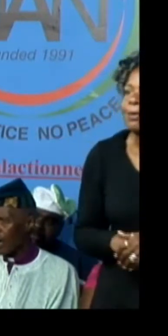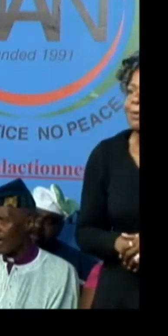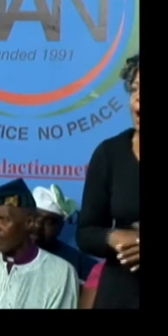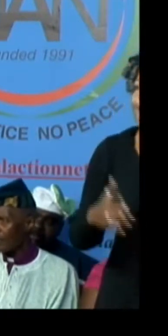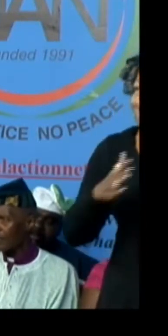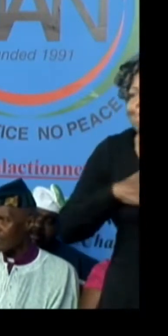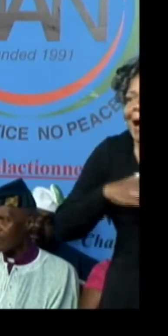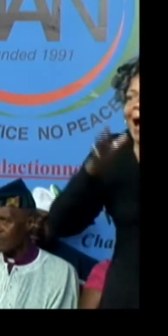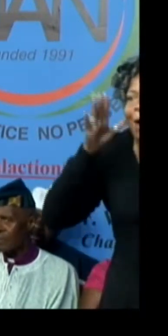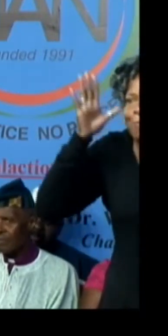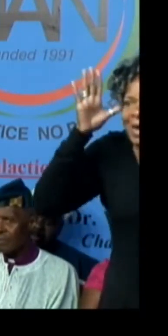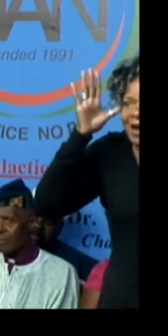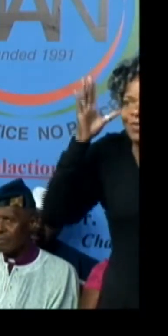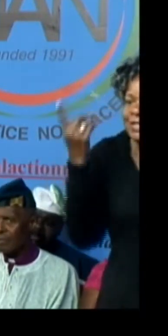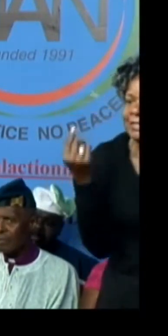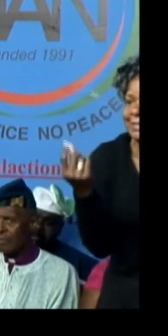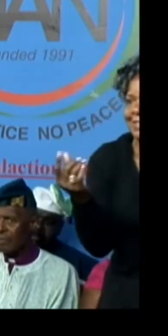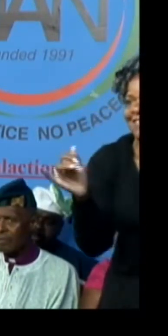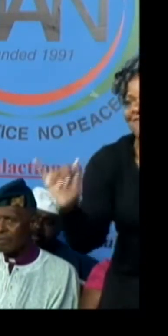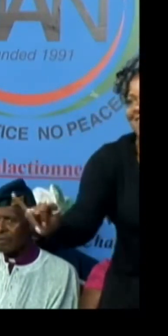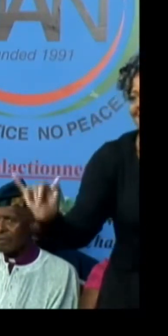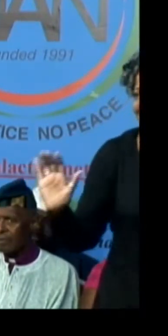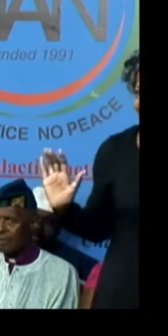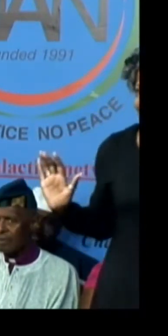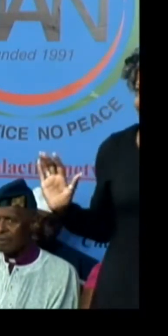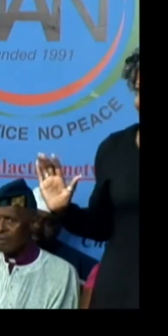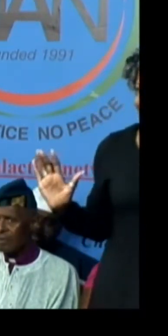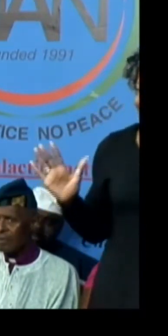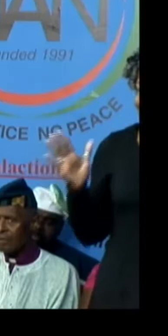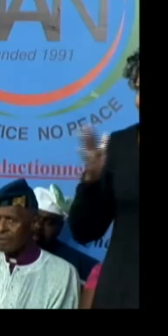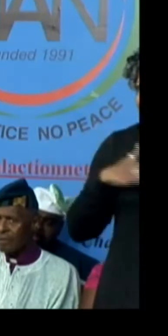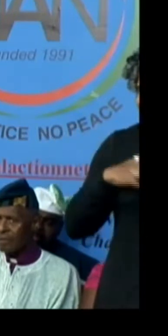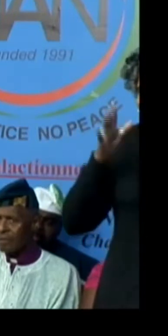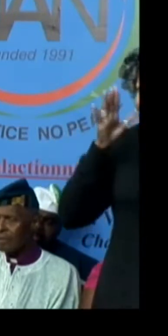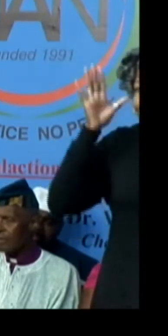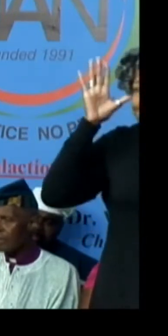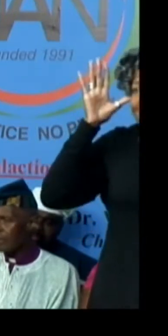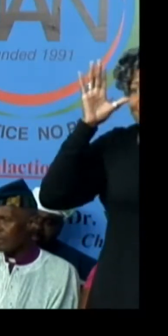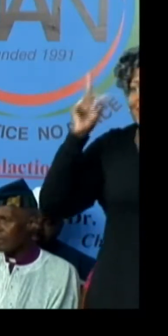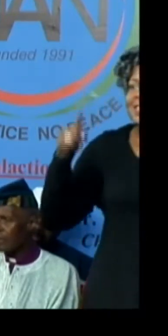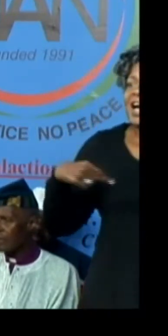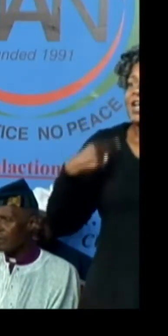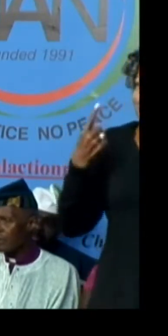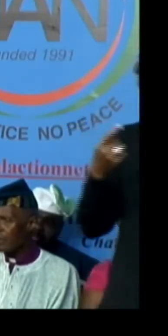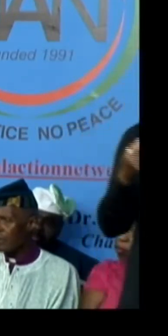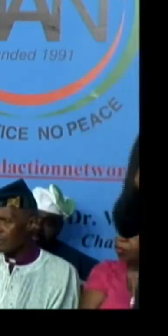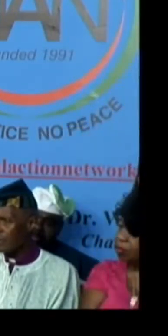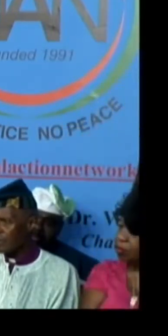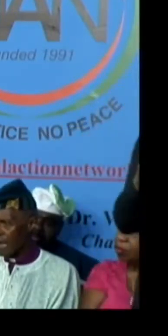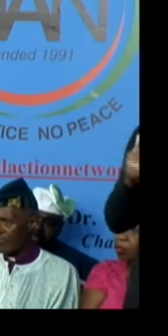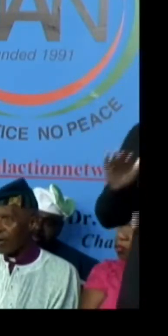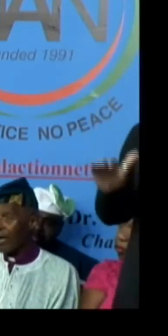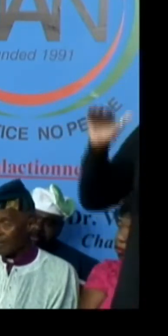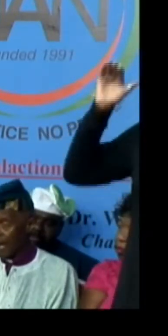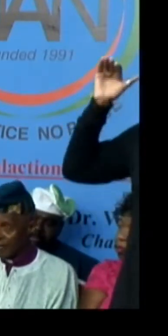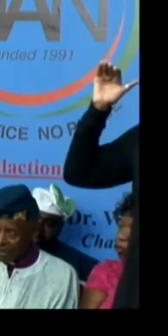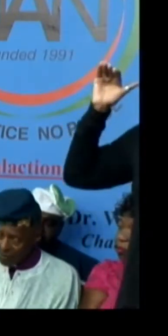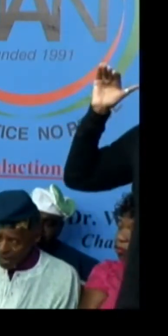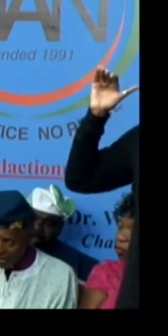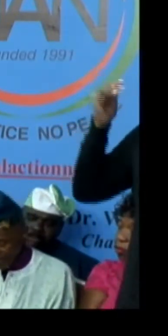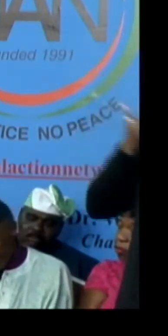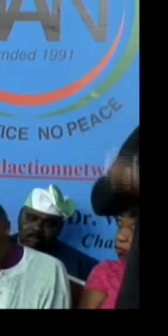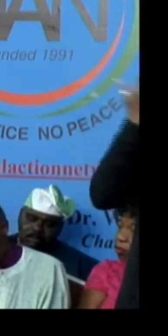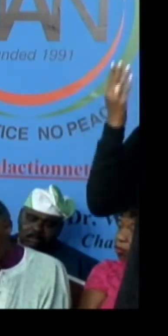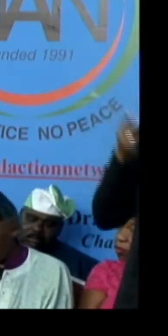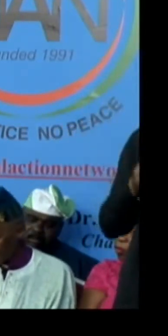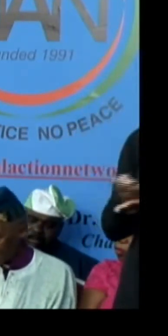people that were denied until their adult life basic human dignity.